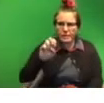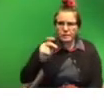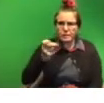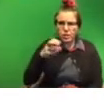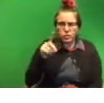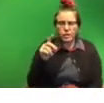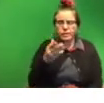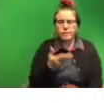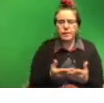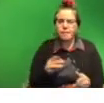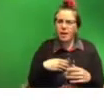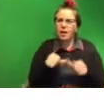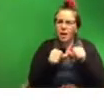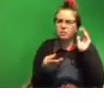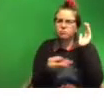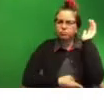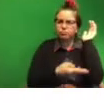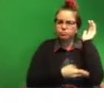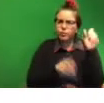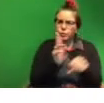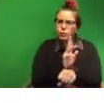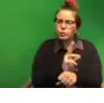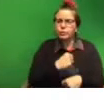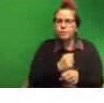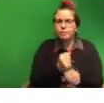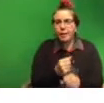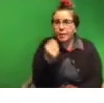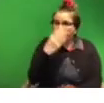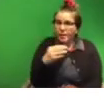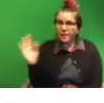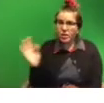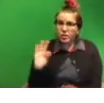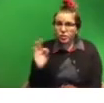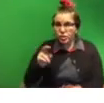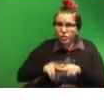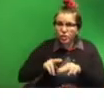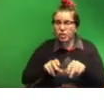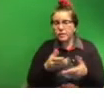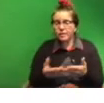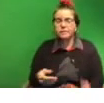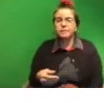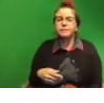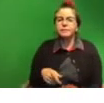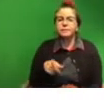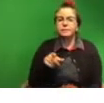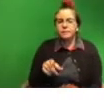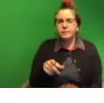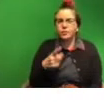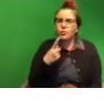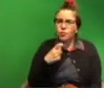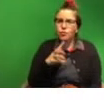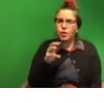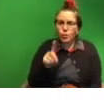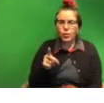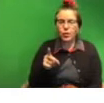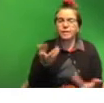chopped down and used to make, well, really pretty furniture. It's nearly impossible to tell redwood after it's